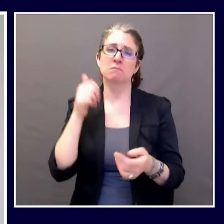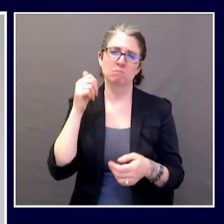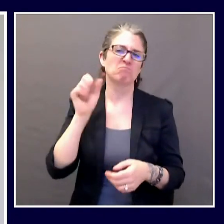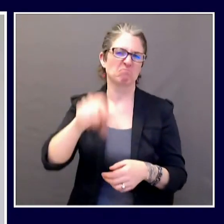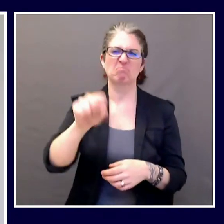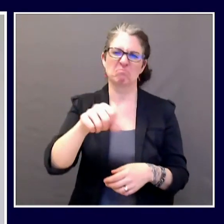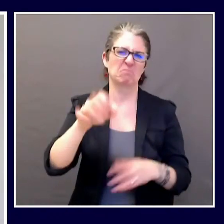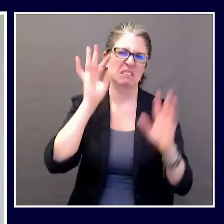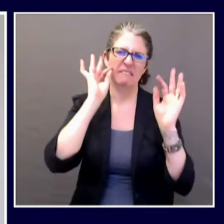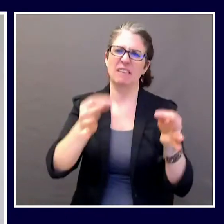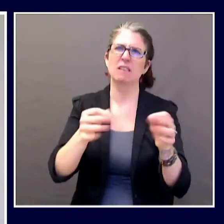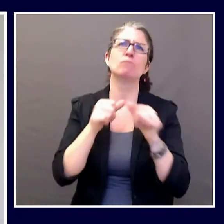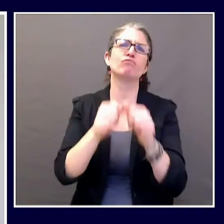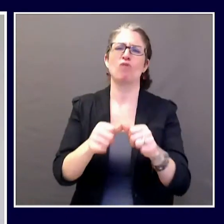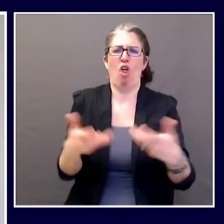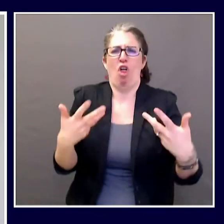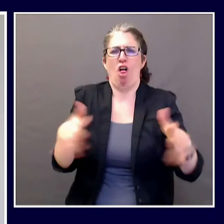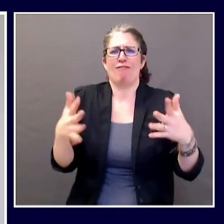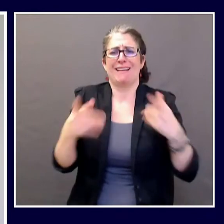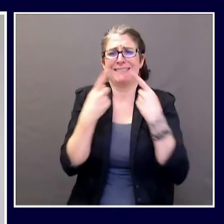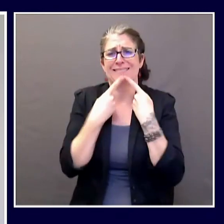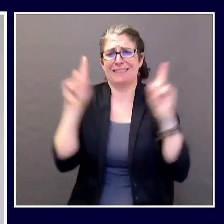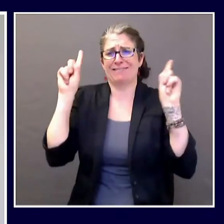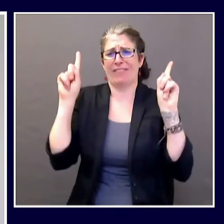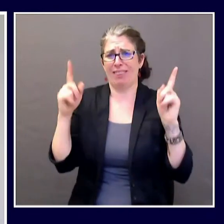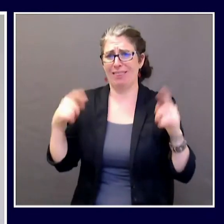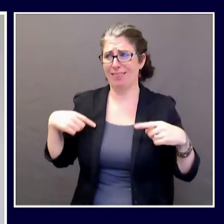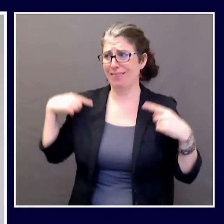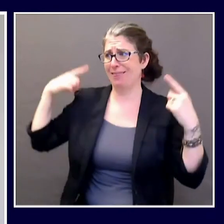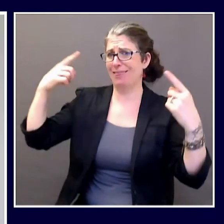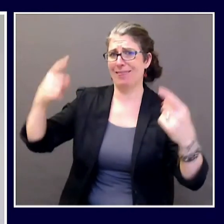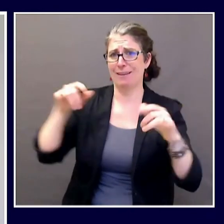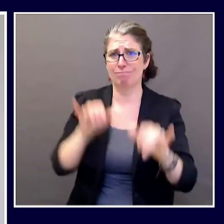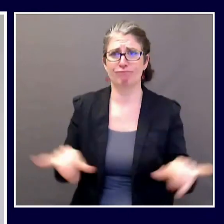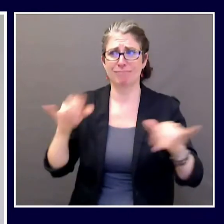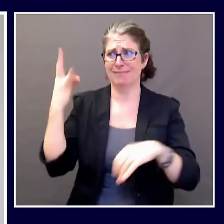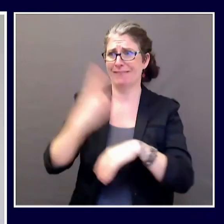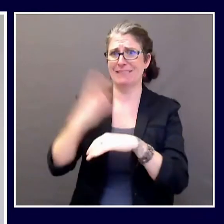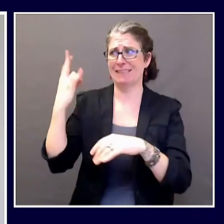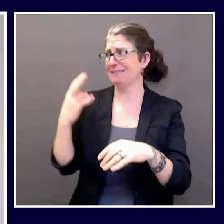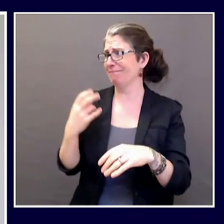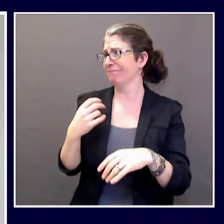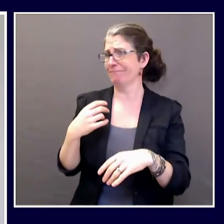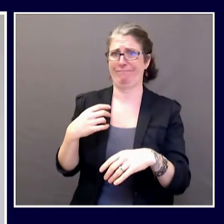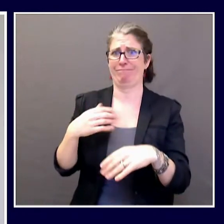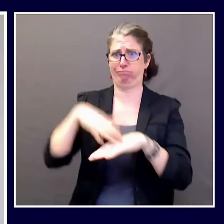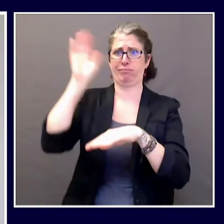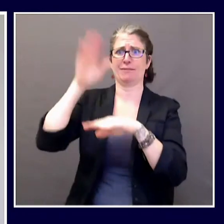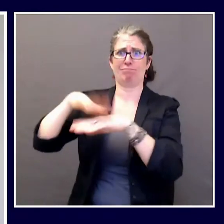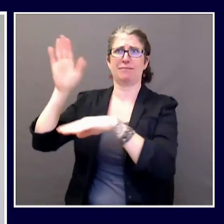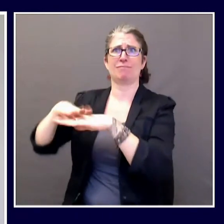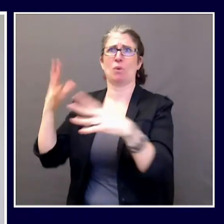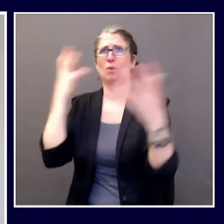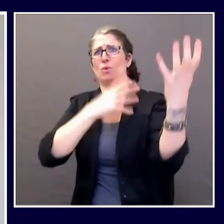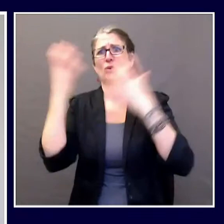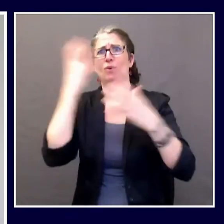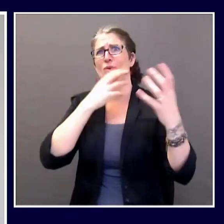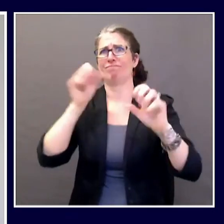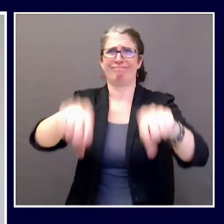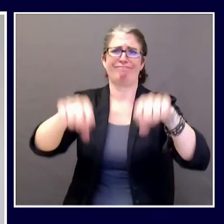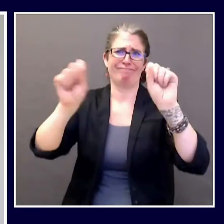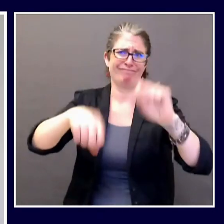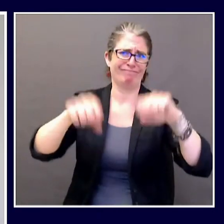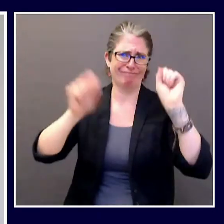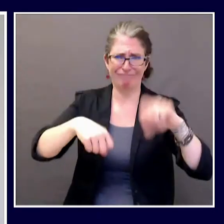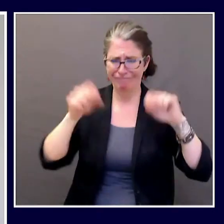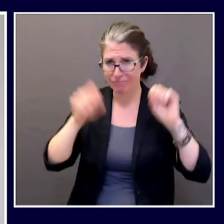thousands upon thousands of doses a day, but we know that they are not the only element of the strategy. And for many folks, for example, in the counties that we were